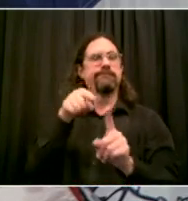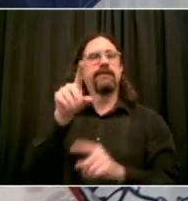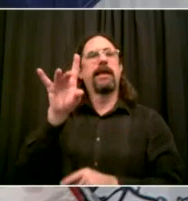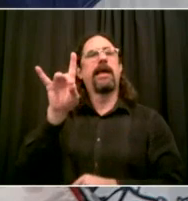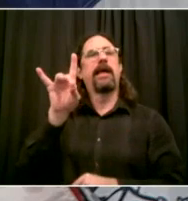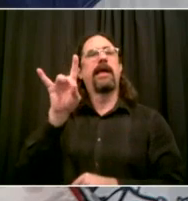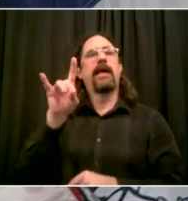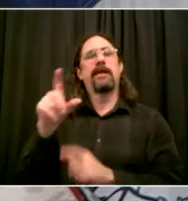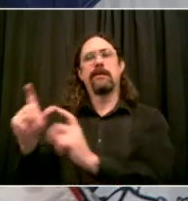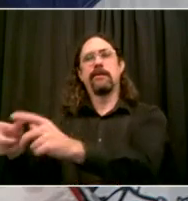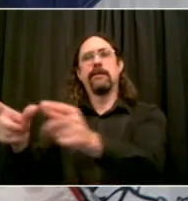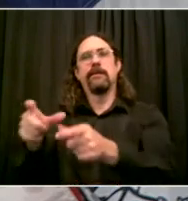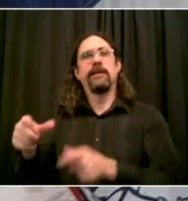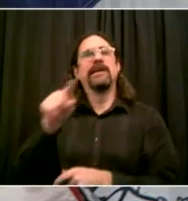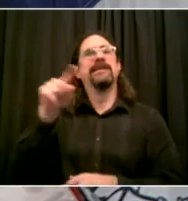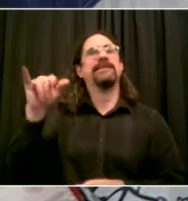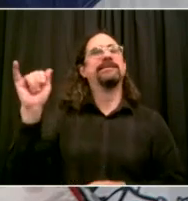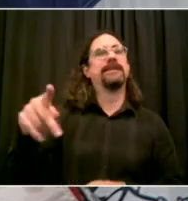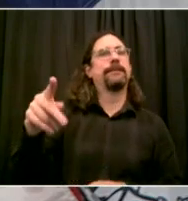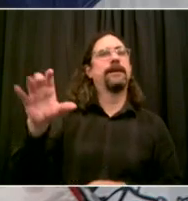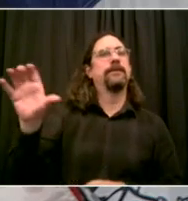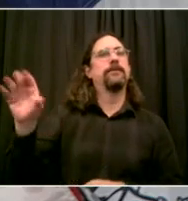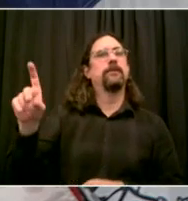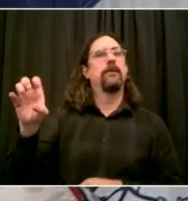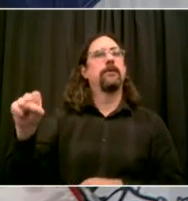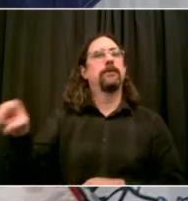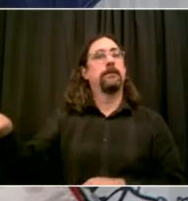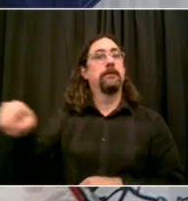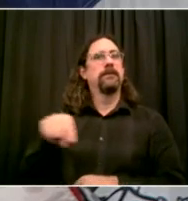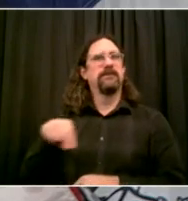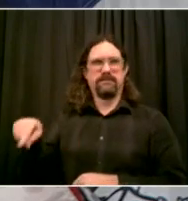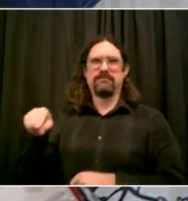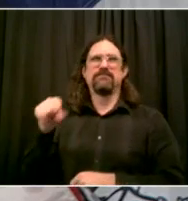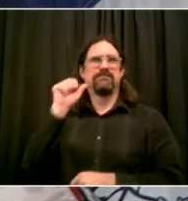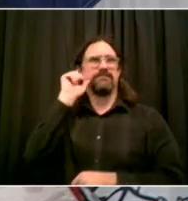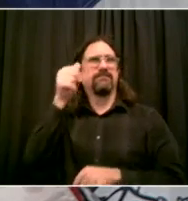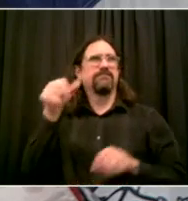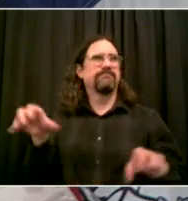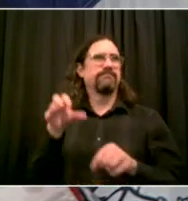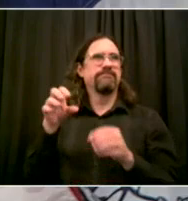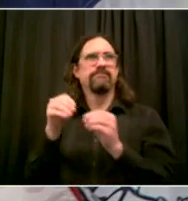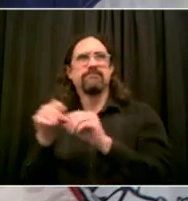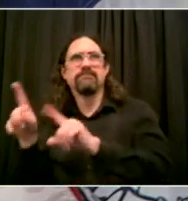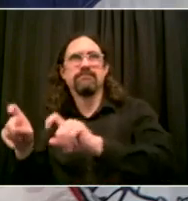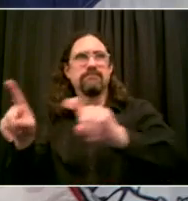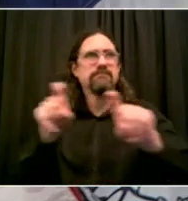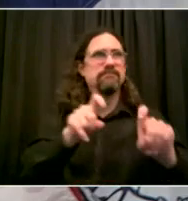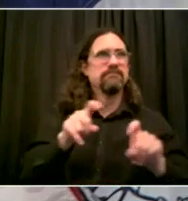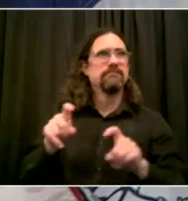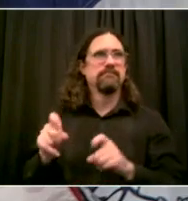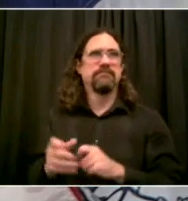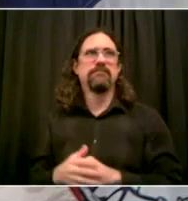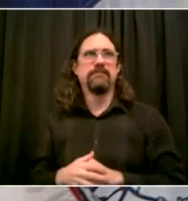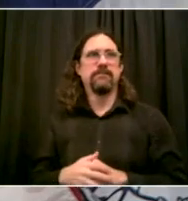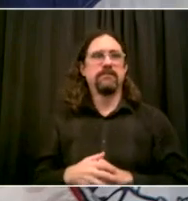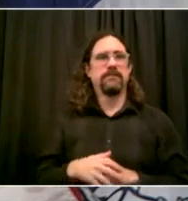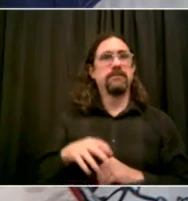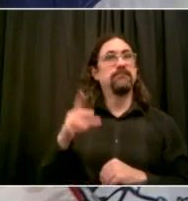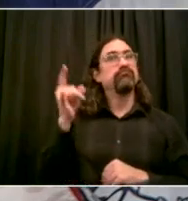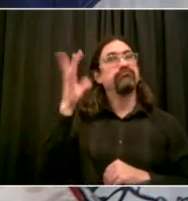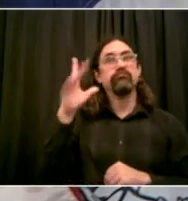doing for the Bronx as far as new actions? Yeah, very fair. Let's give it quickly an